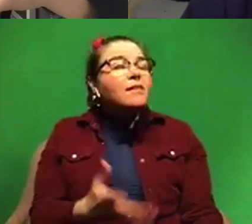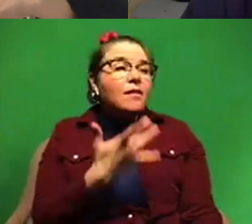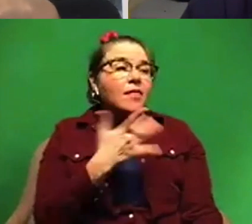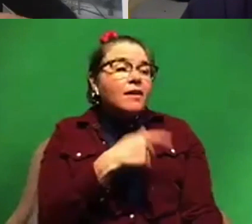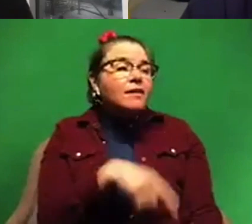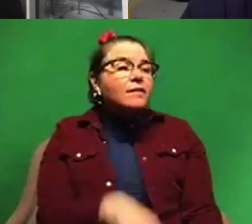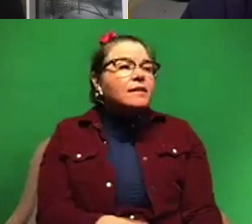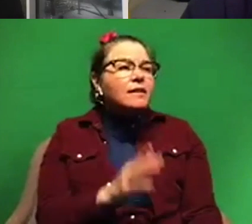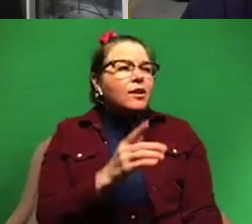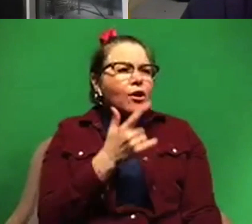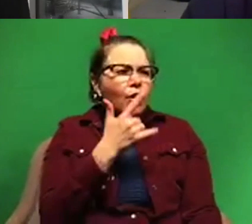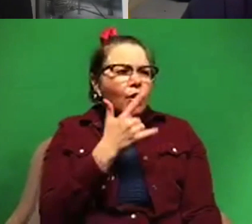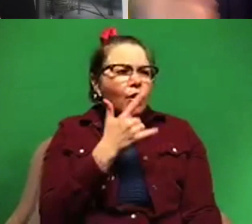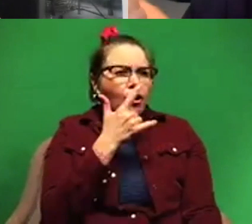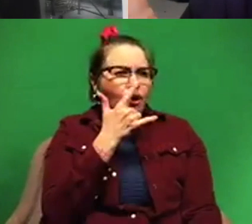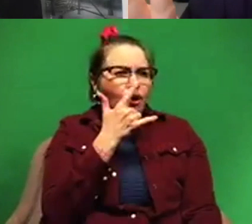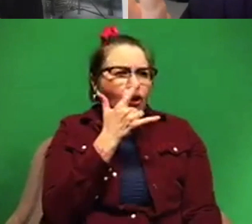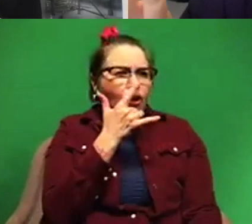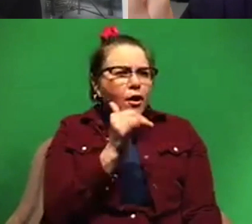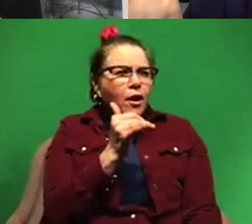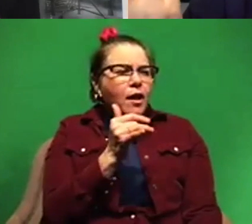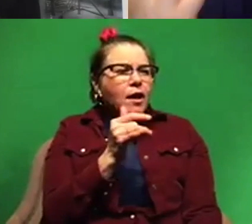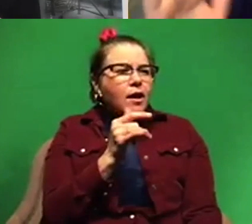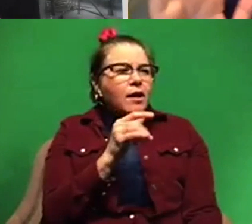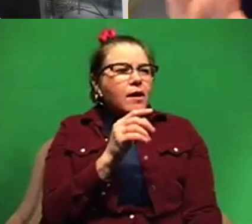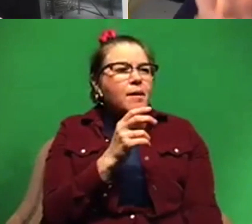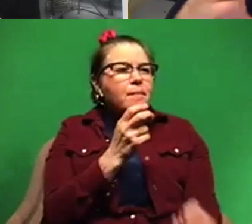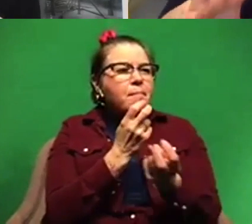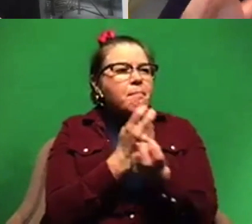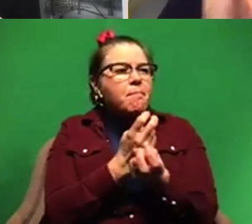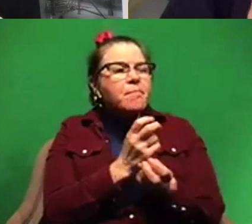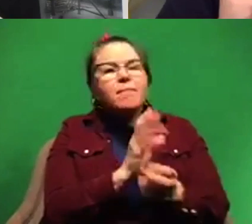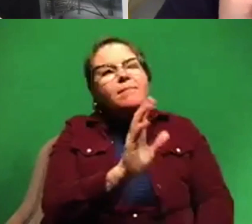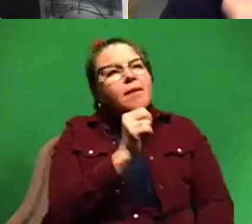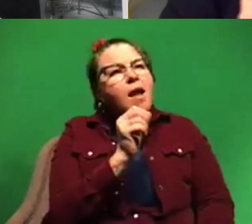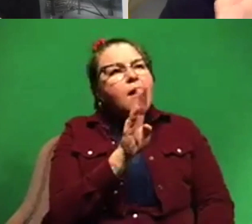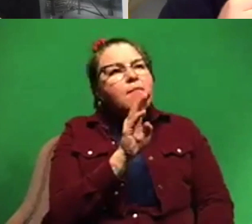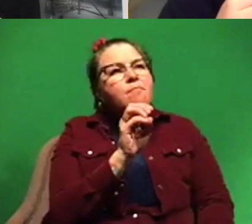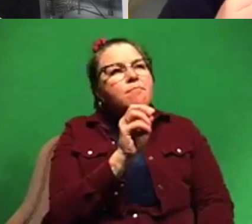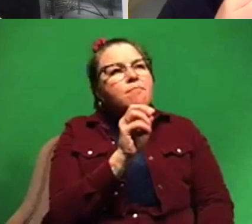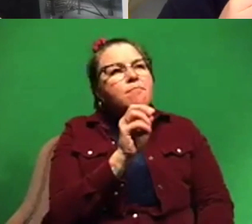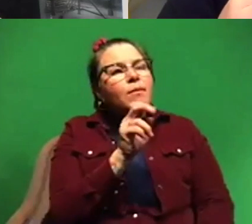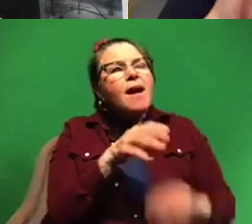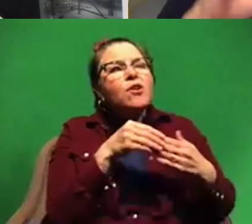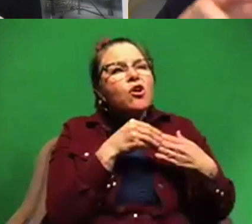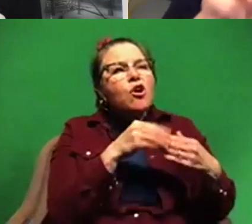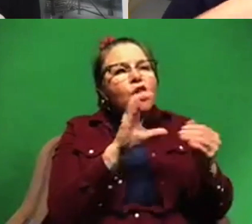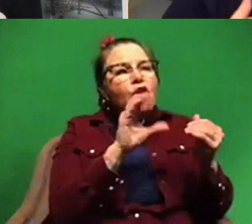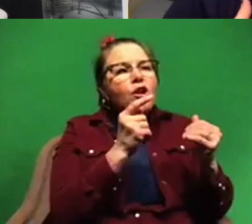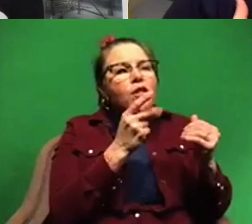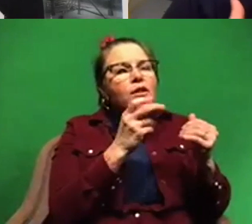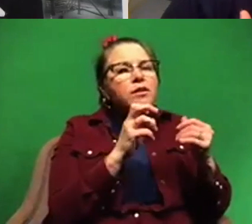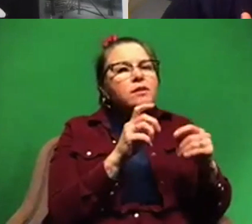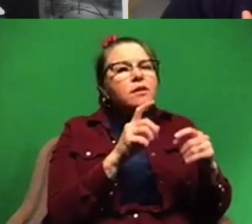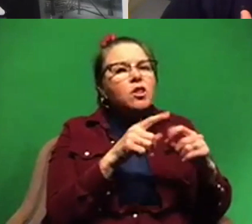kind of like bony, not bony because they have cartilage, but like structurey, you know what I mean? Like, I feel like I would not want to